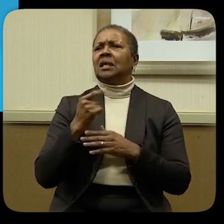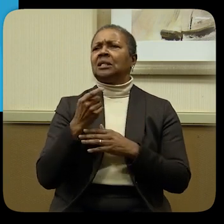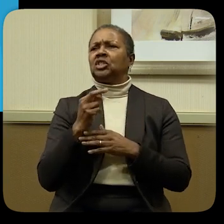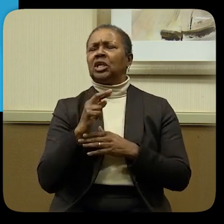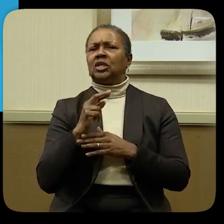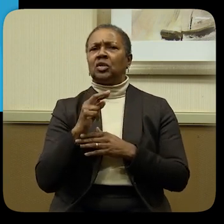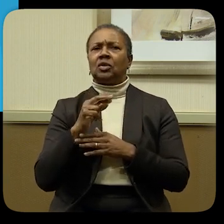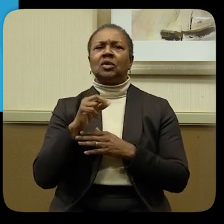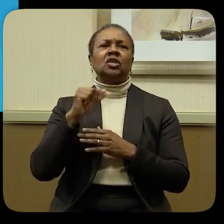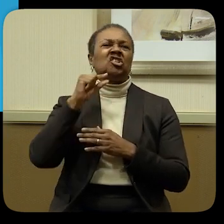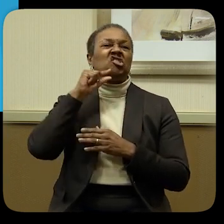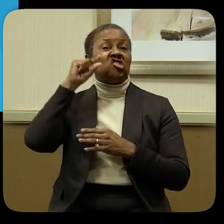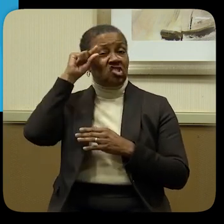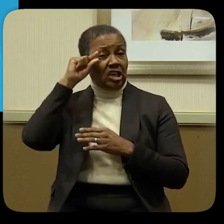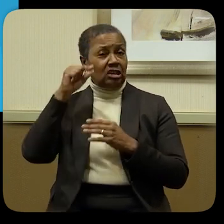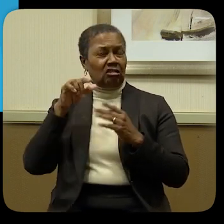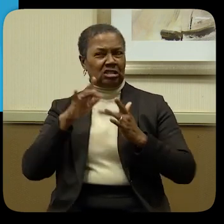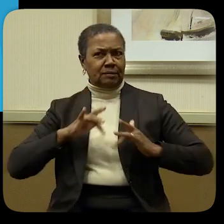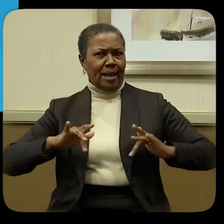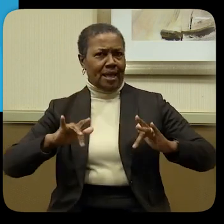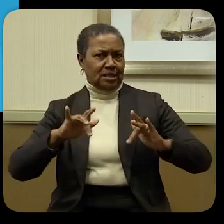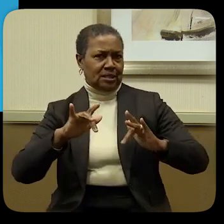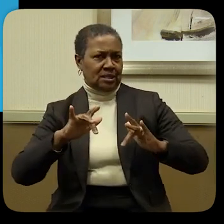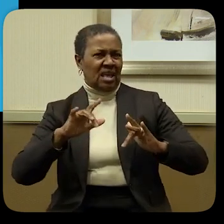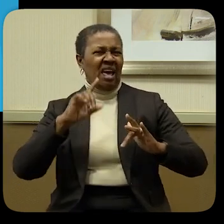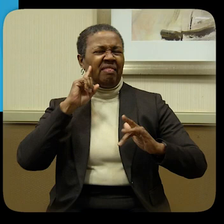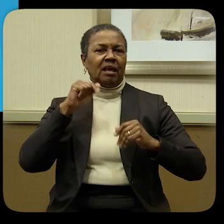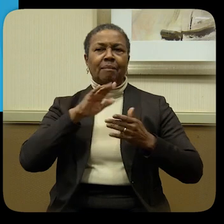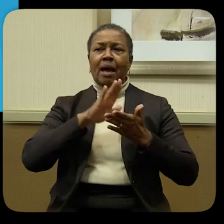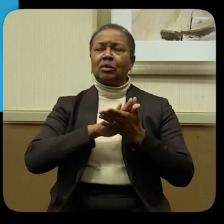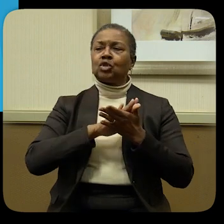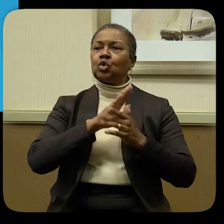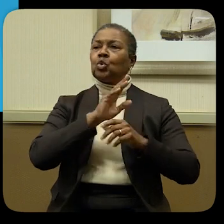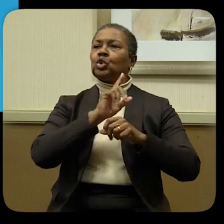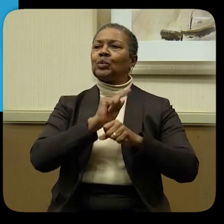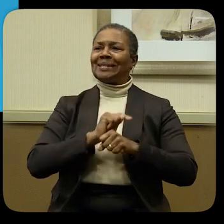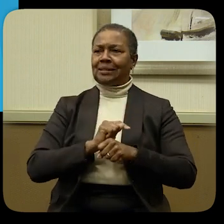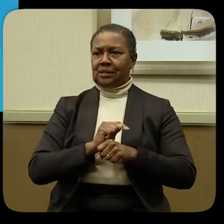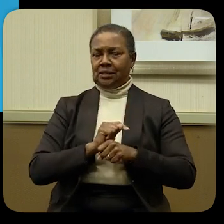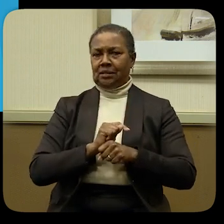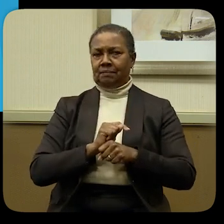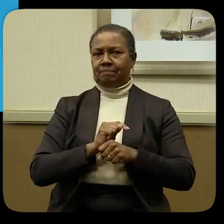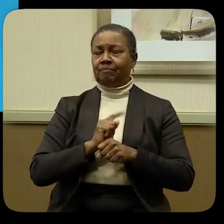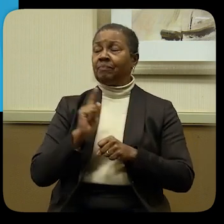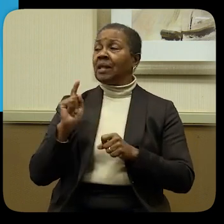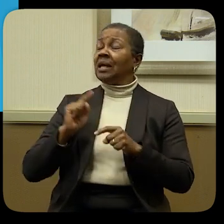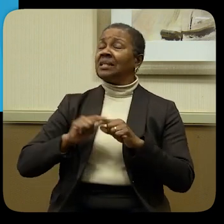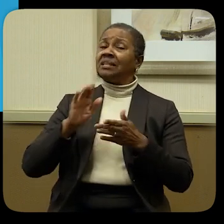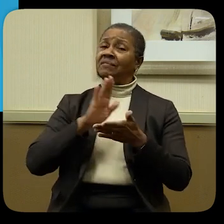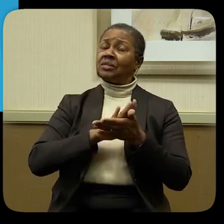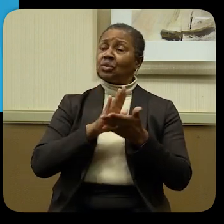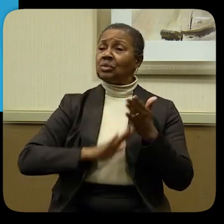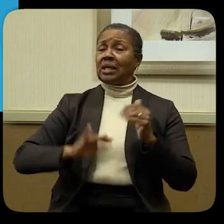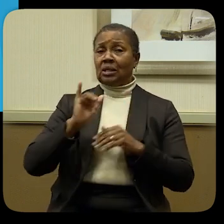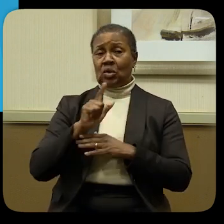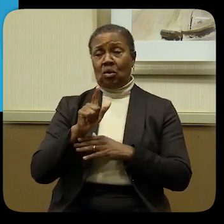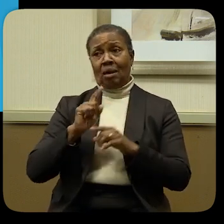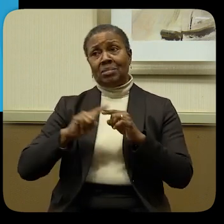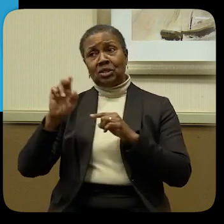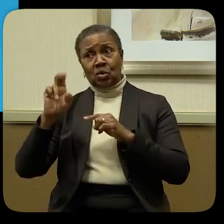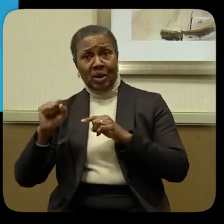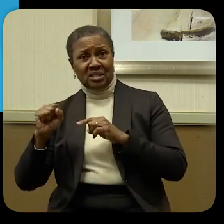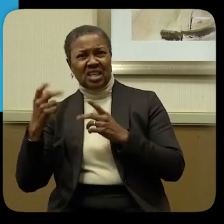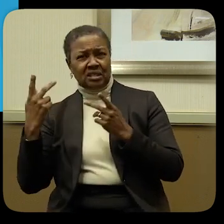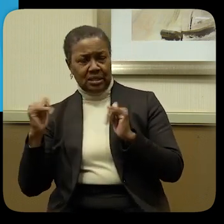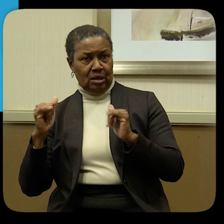So thinking about school traditions, this is something that different schools across Illinois and the US have been